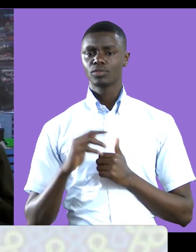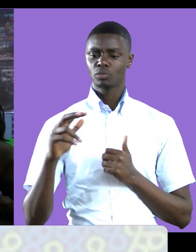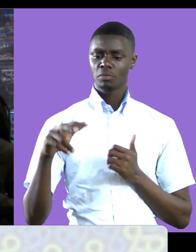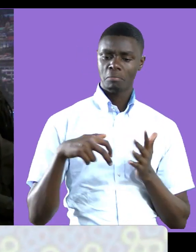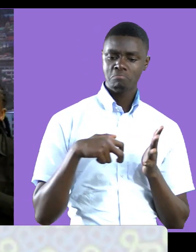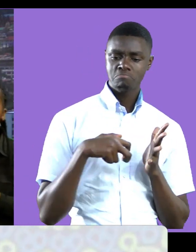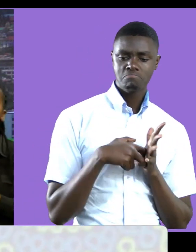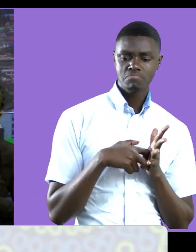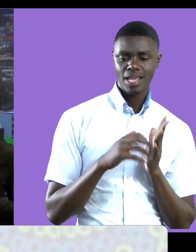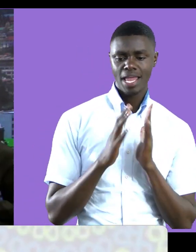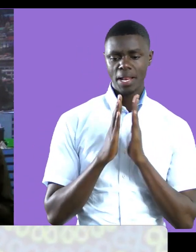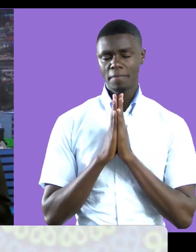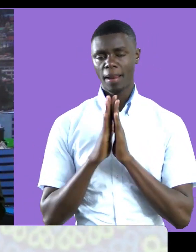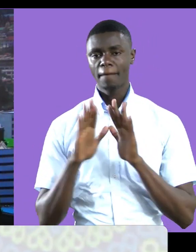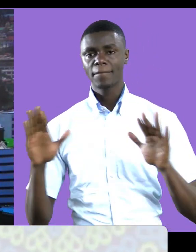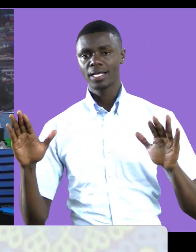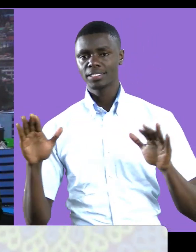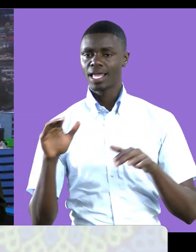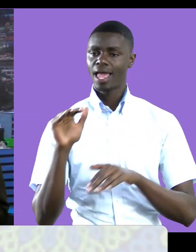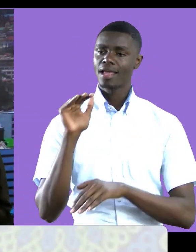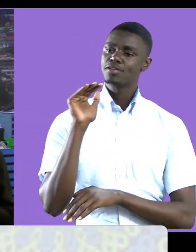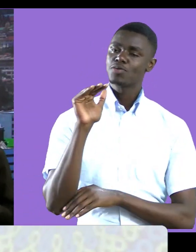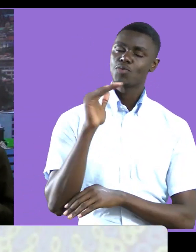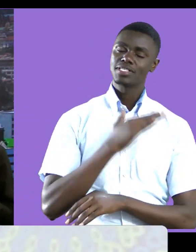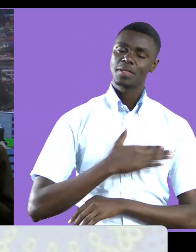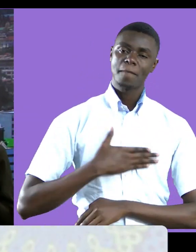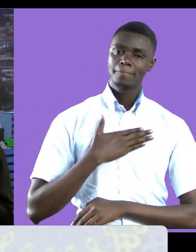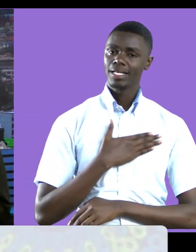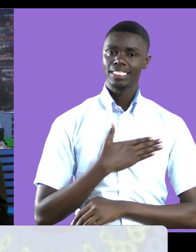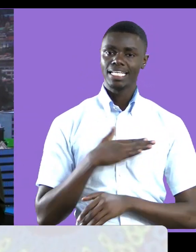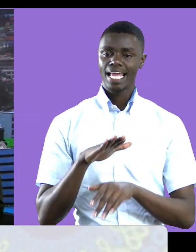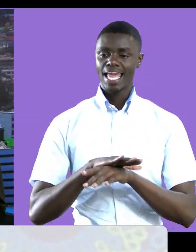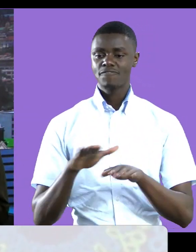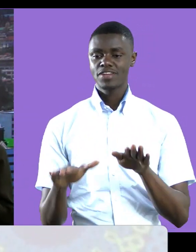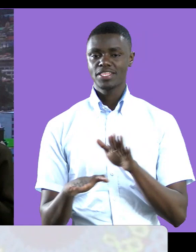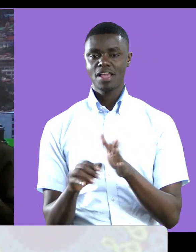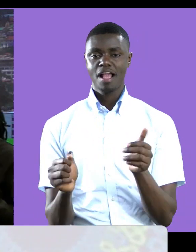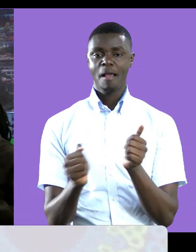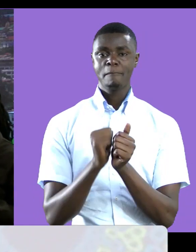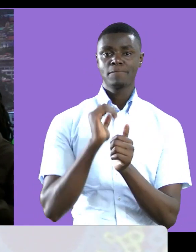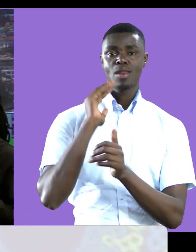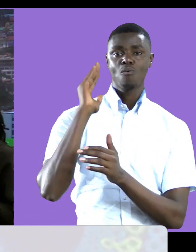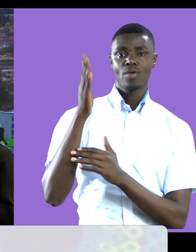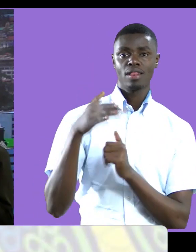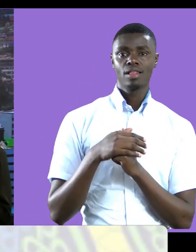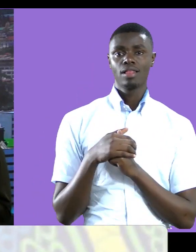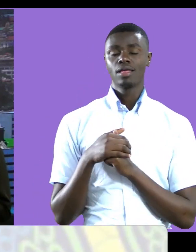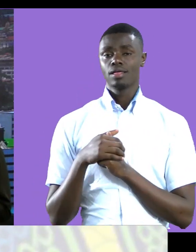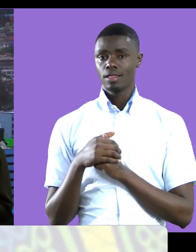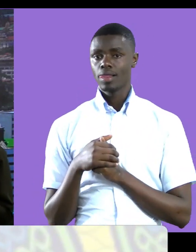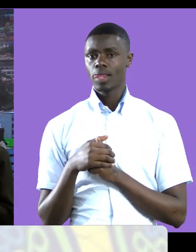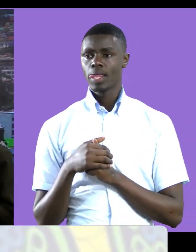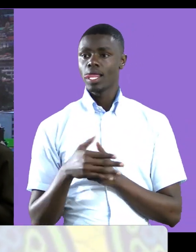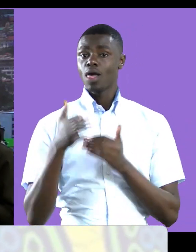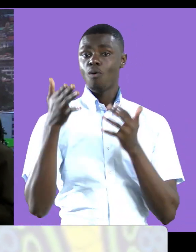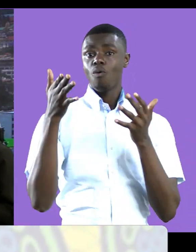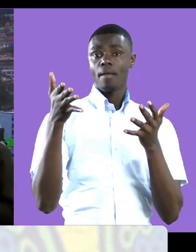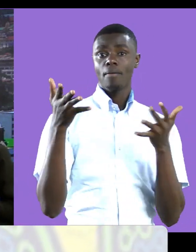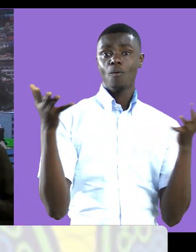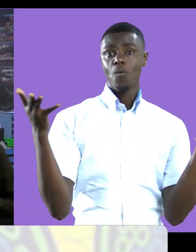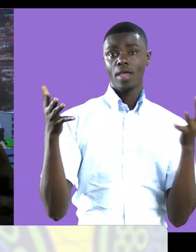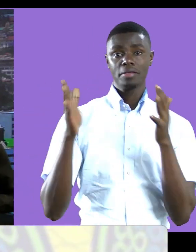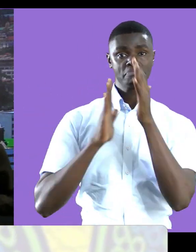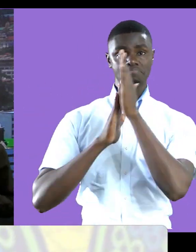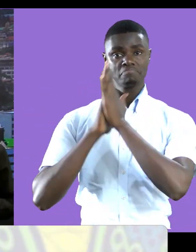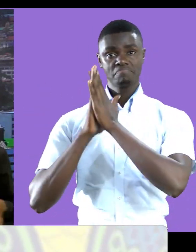knees and request. And ask. Please. And you will come to Let me tell you something. Big choose we do play for sure. Happen on your reggae